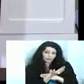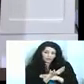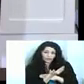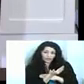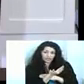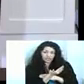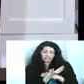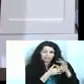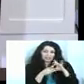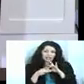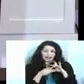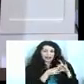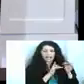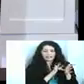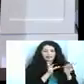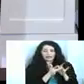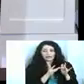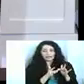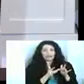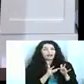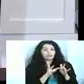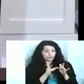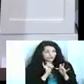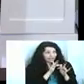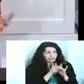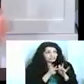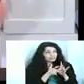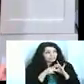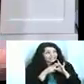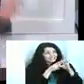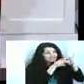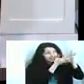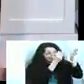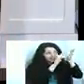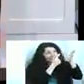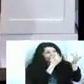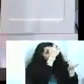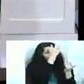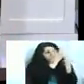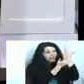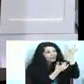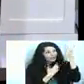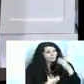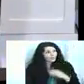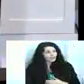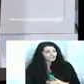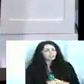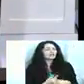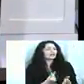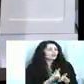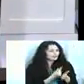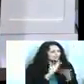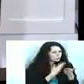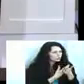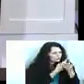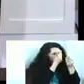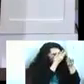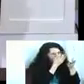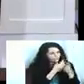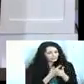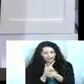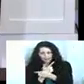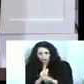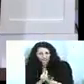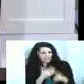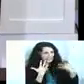that Jesus who comes to connect us once again with being on fire for the passion of this gospel of good news and liberation